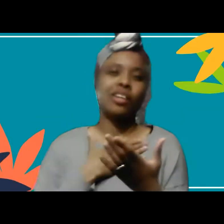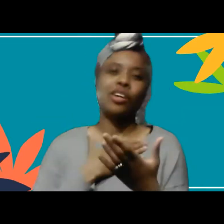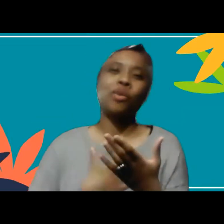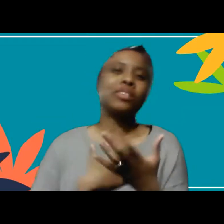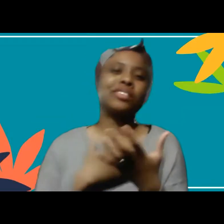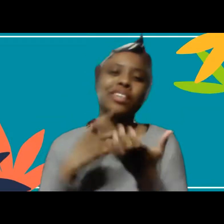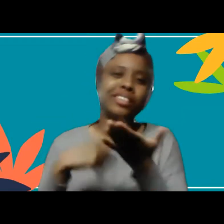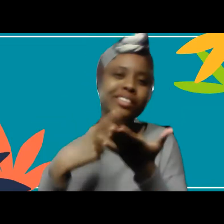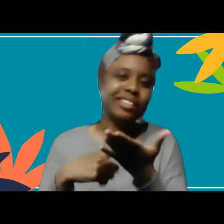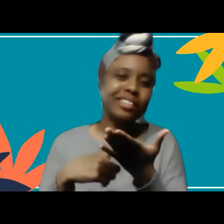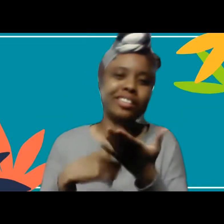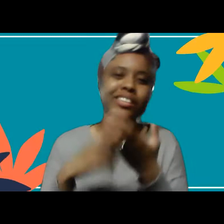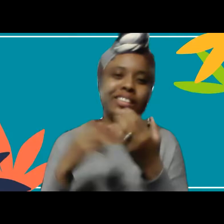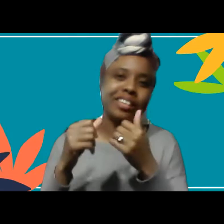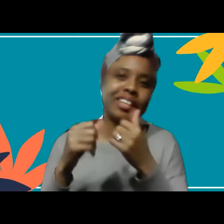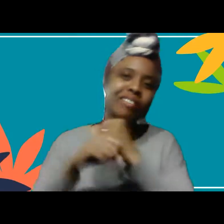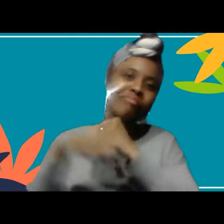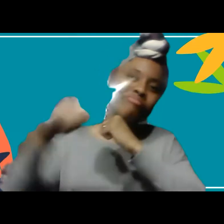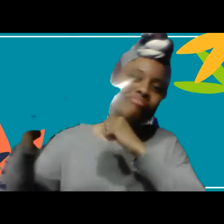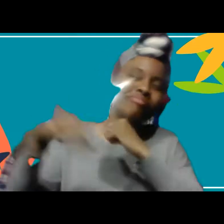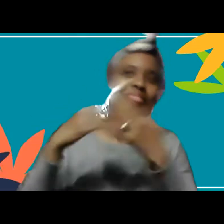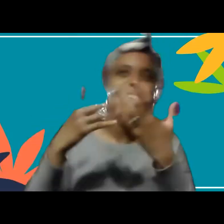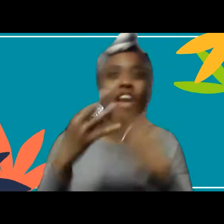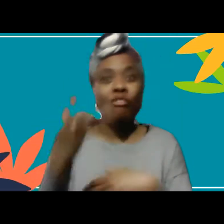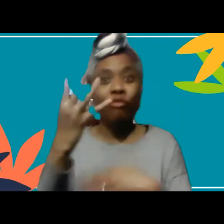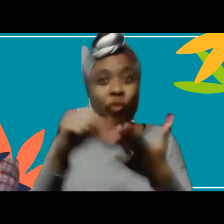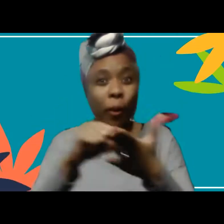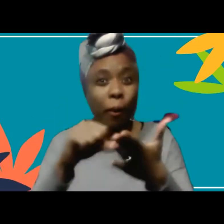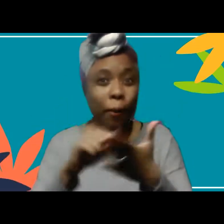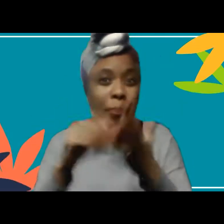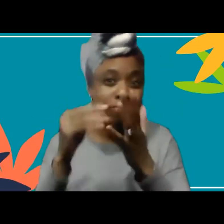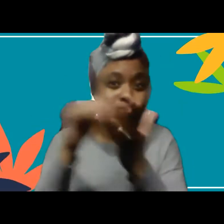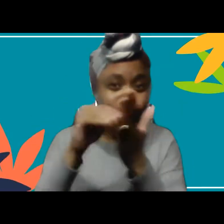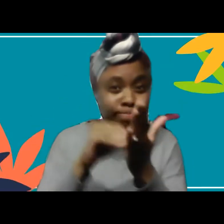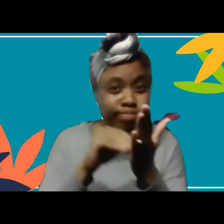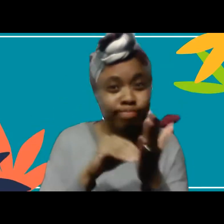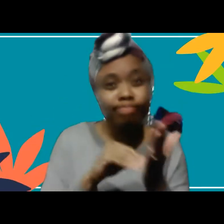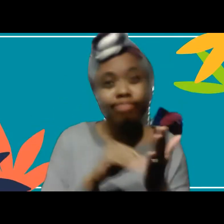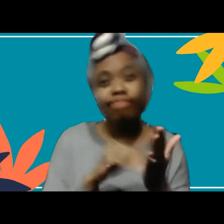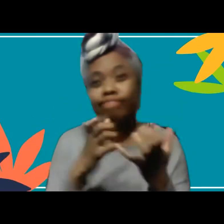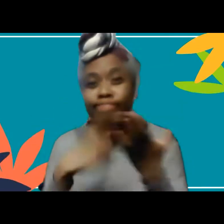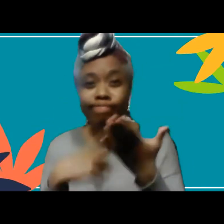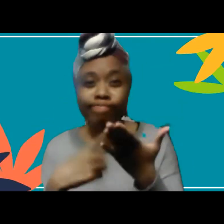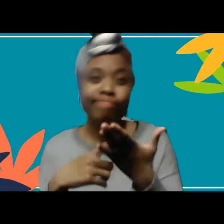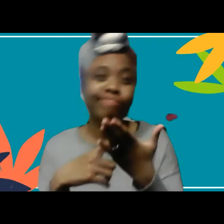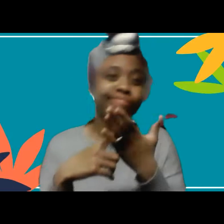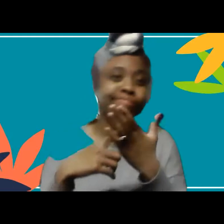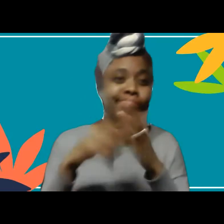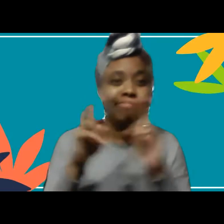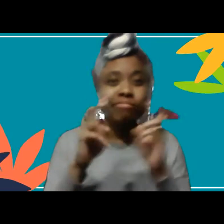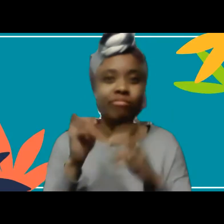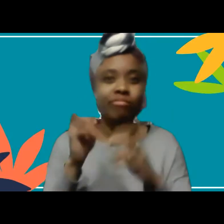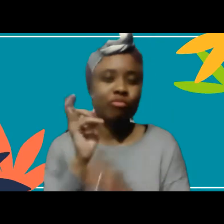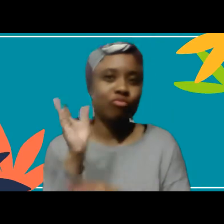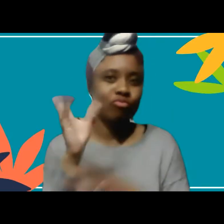longer, because I have 4 pages of notes of all these wonderful things I want to speak with the panelists and the participants about. I hope